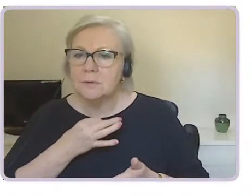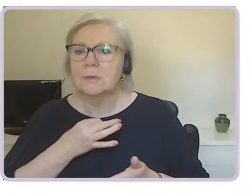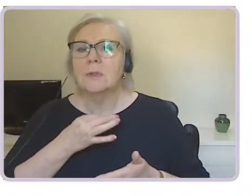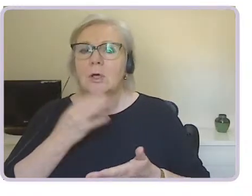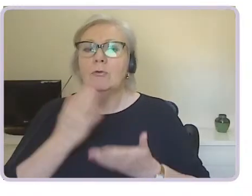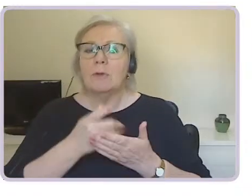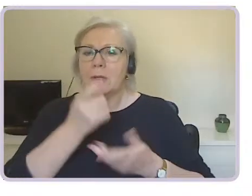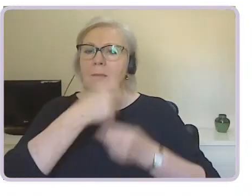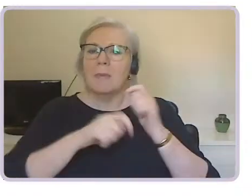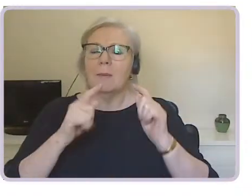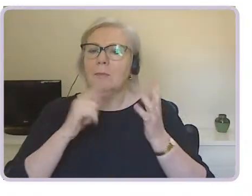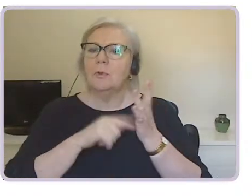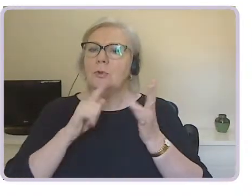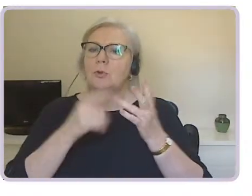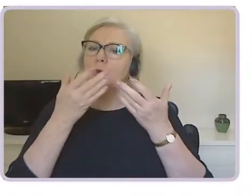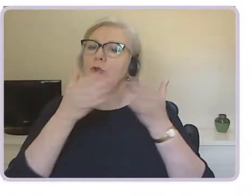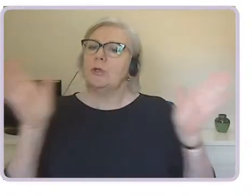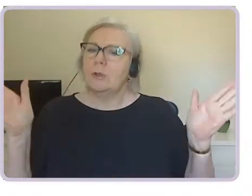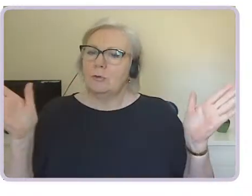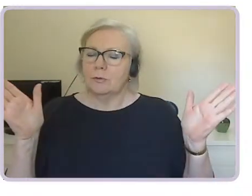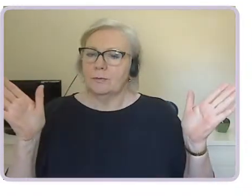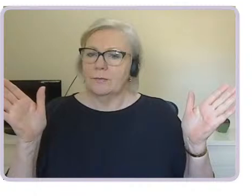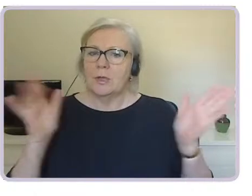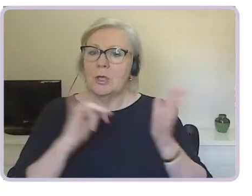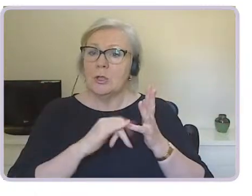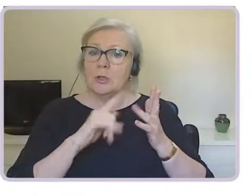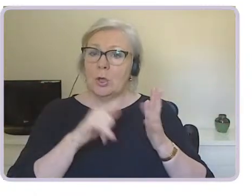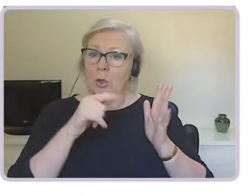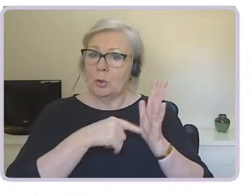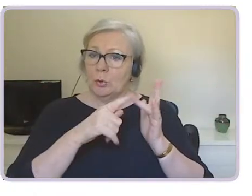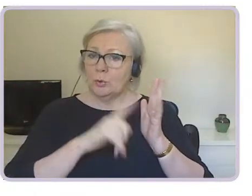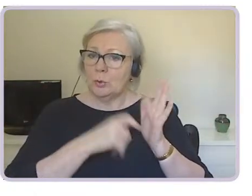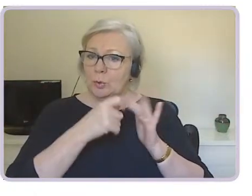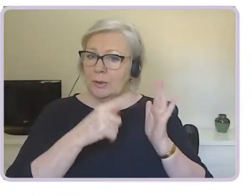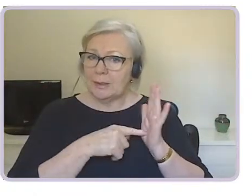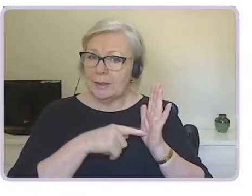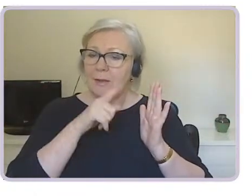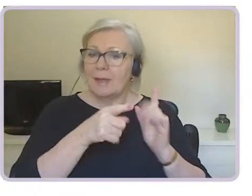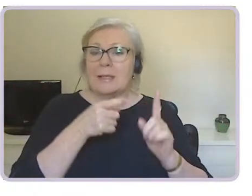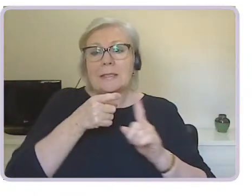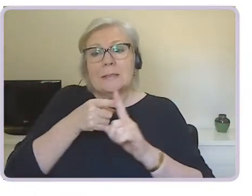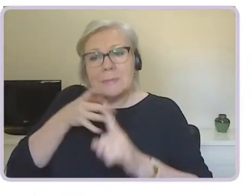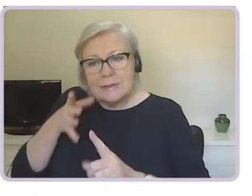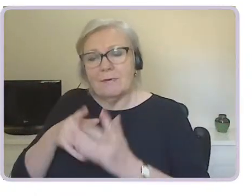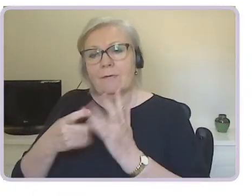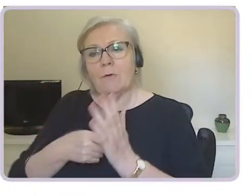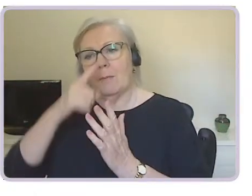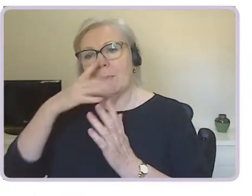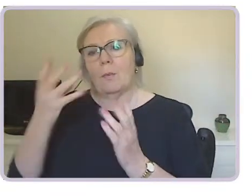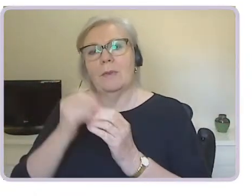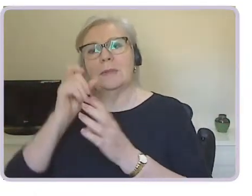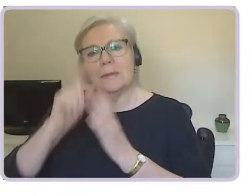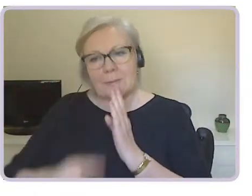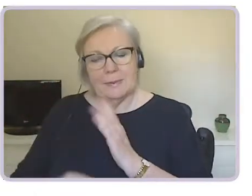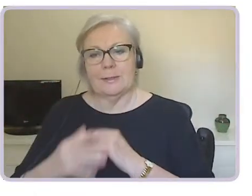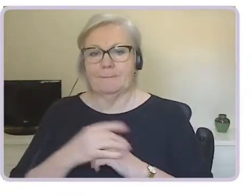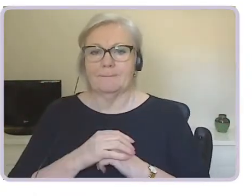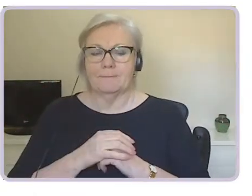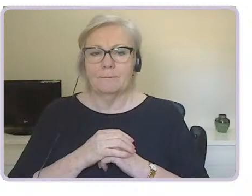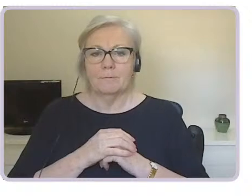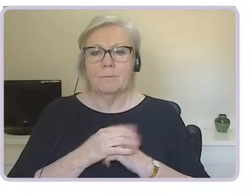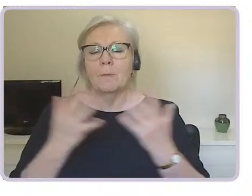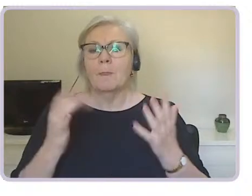population. This training and this toolkit is specific to the support needs of people with disability. And so when we're looking